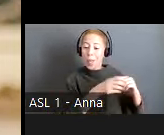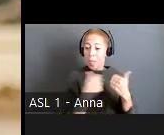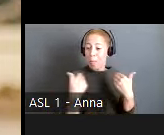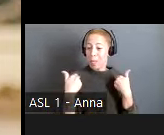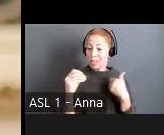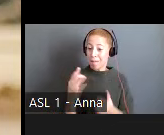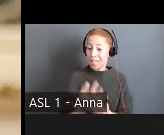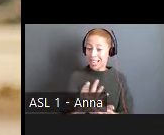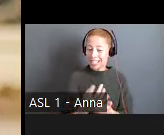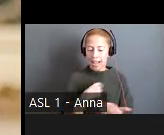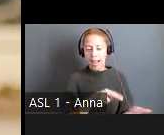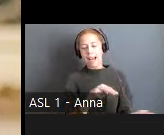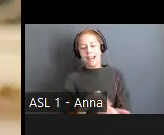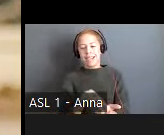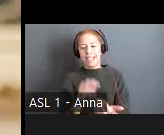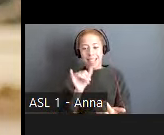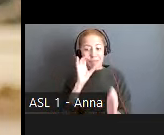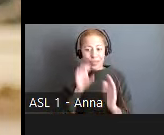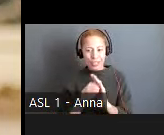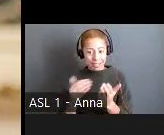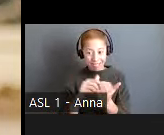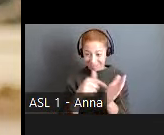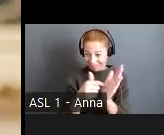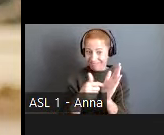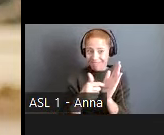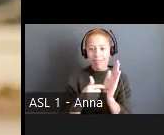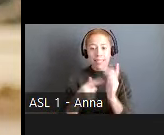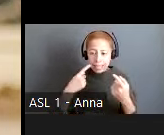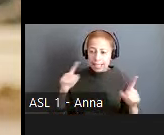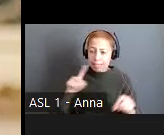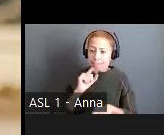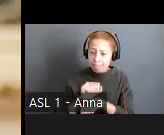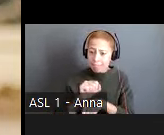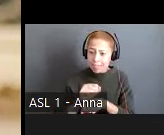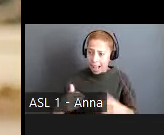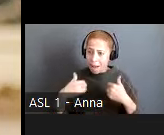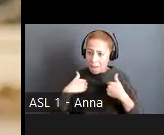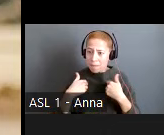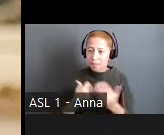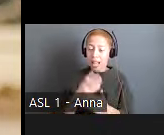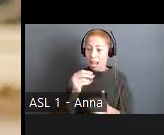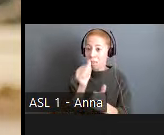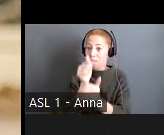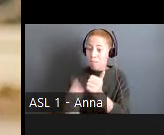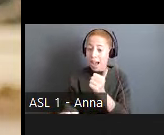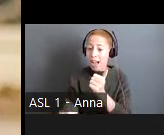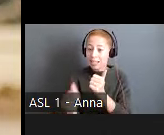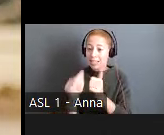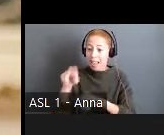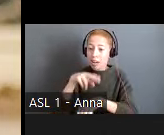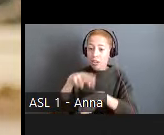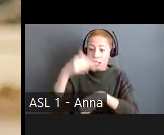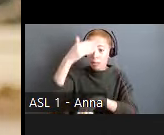to remind myself that there are real successes that happened. And the passing of the National Dementia Strategy was one of those